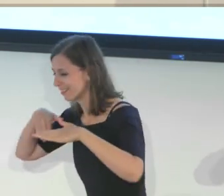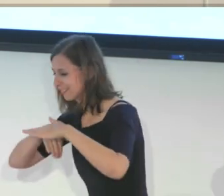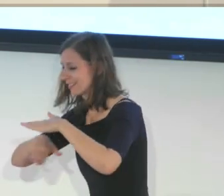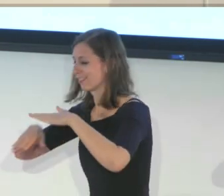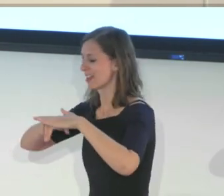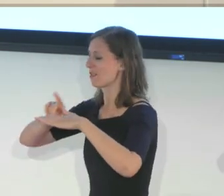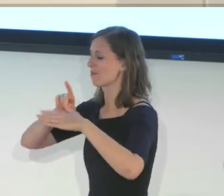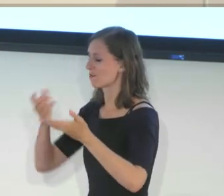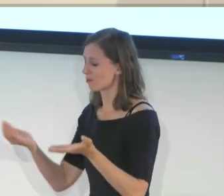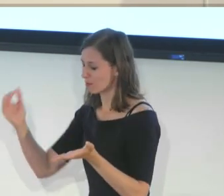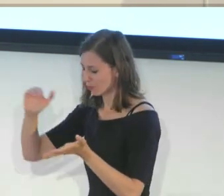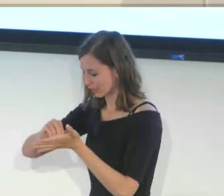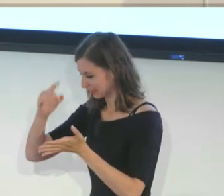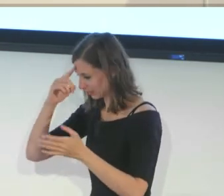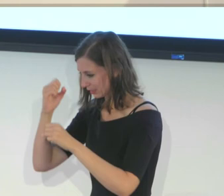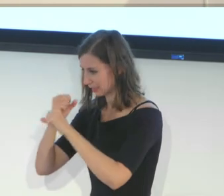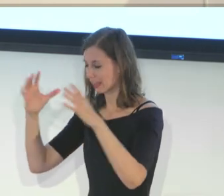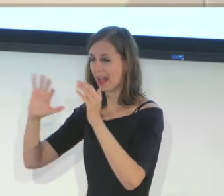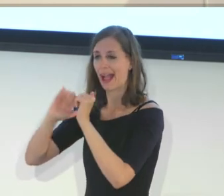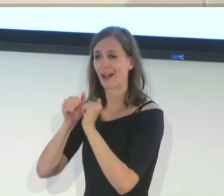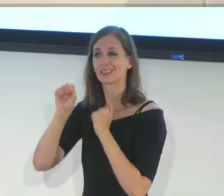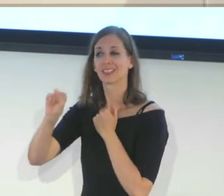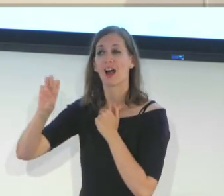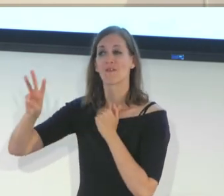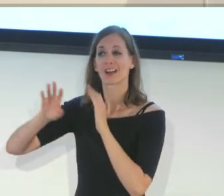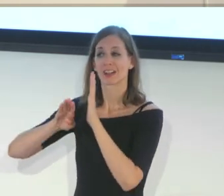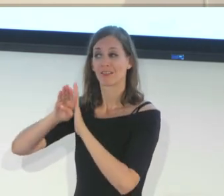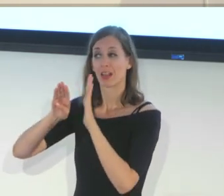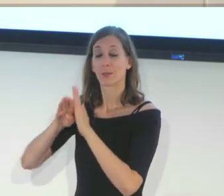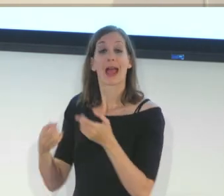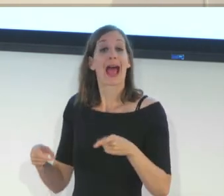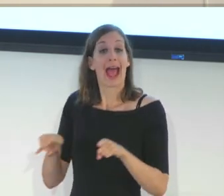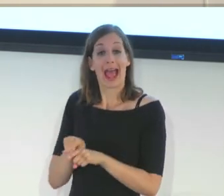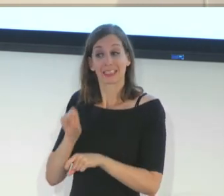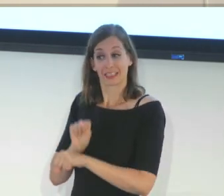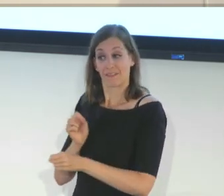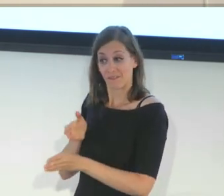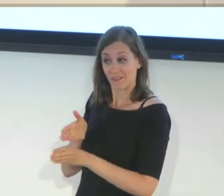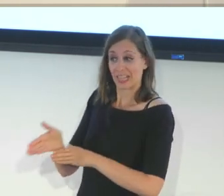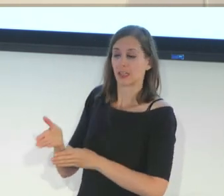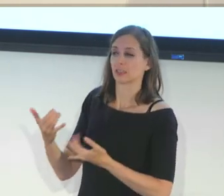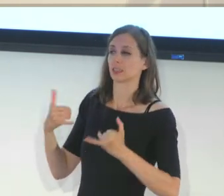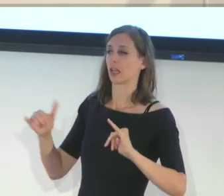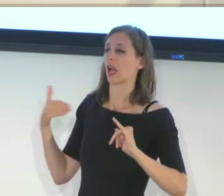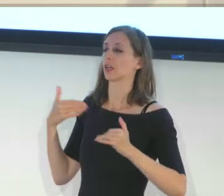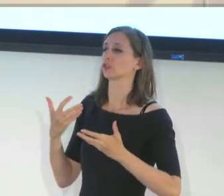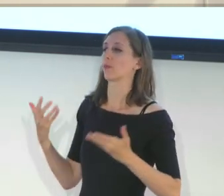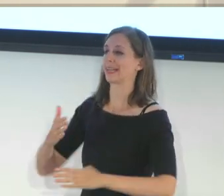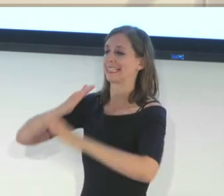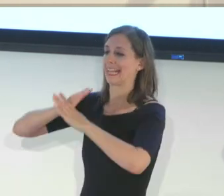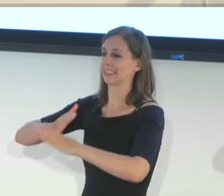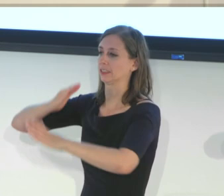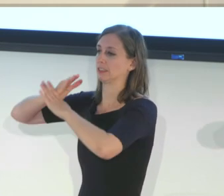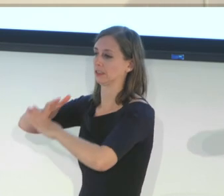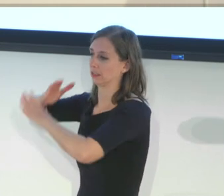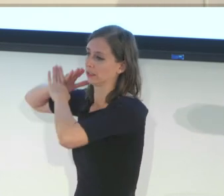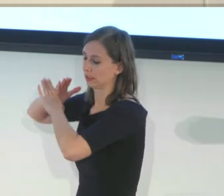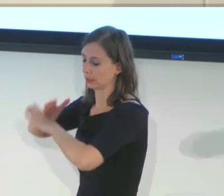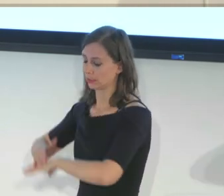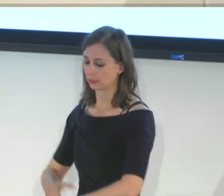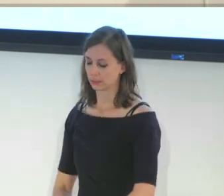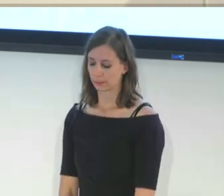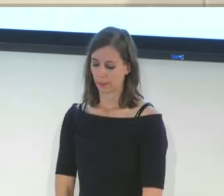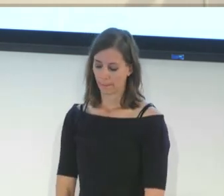software development as a field is still currently locked behind so many gates. Those arbitrary lines that I talked about